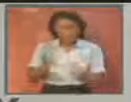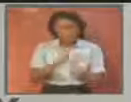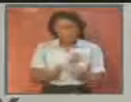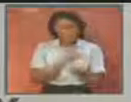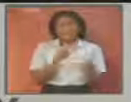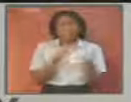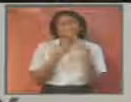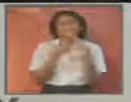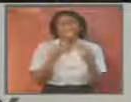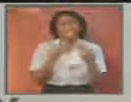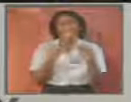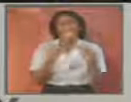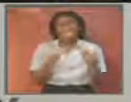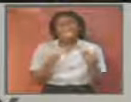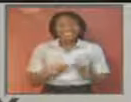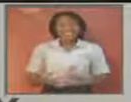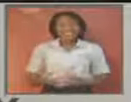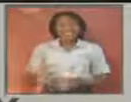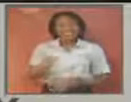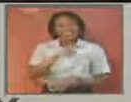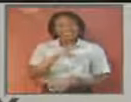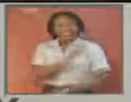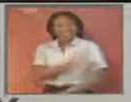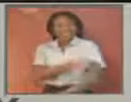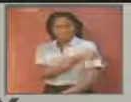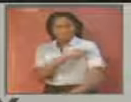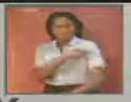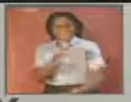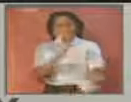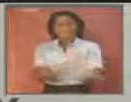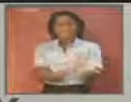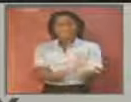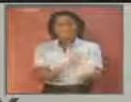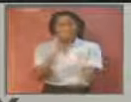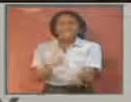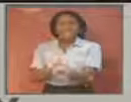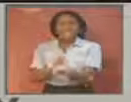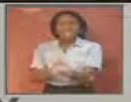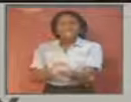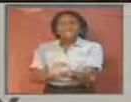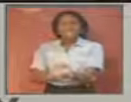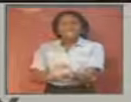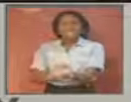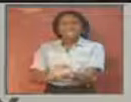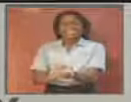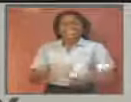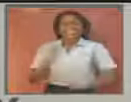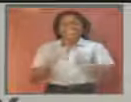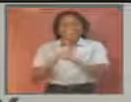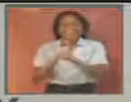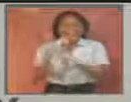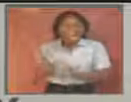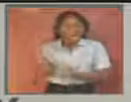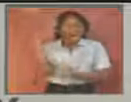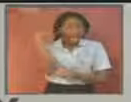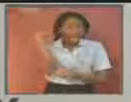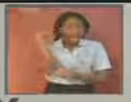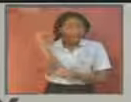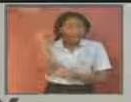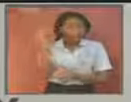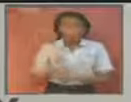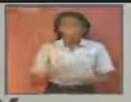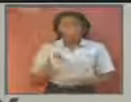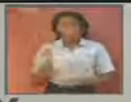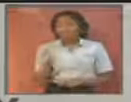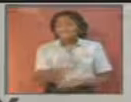thank Team ERHA, our doctors, nurses, EMTs, CSRs, all